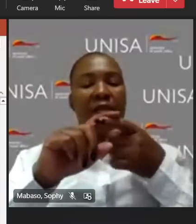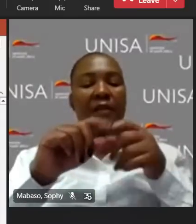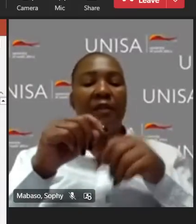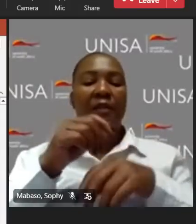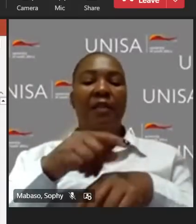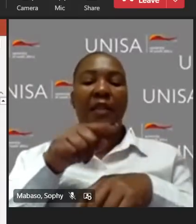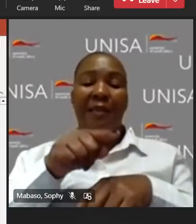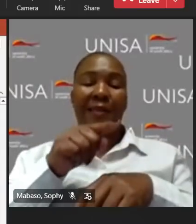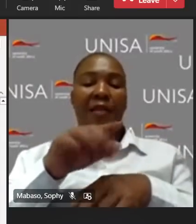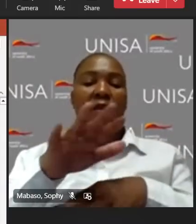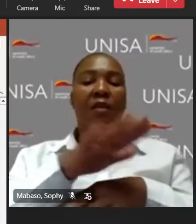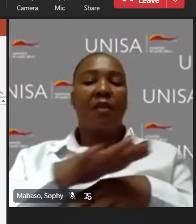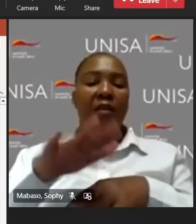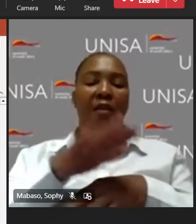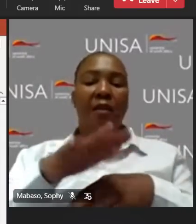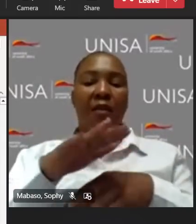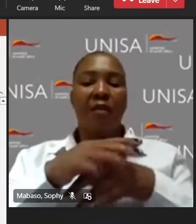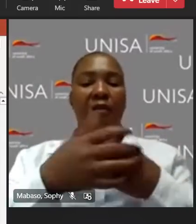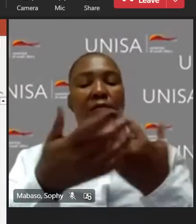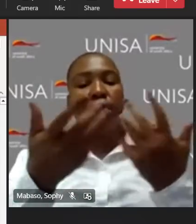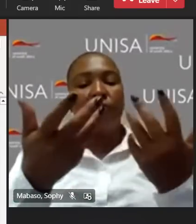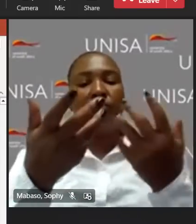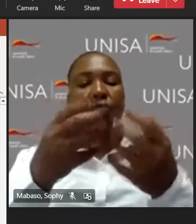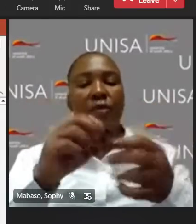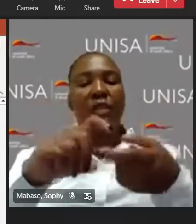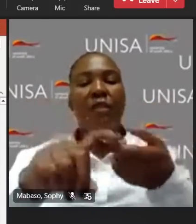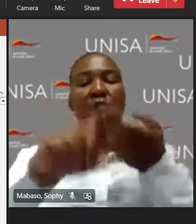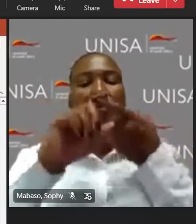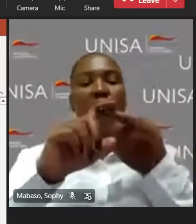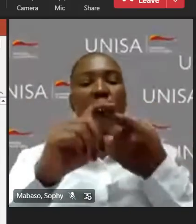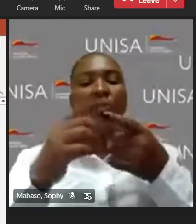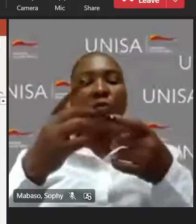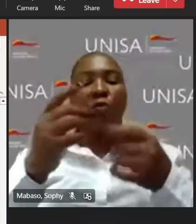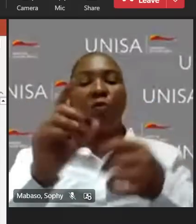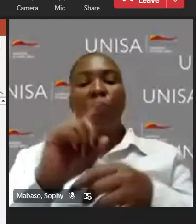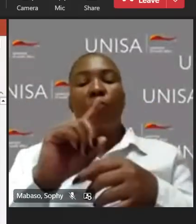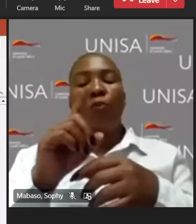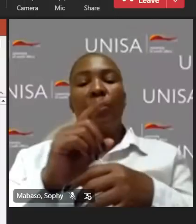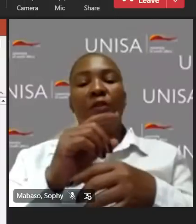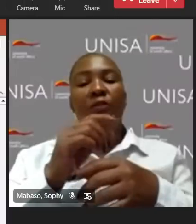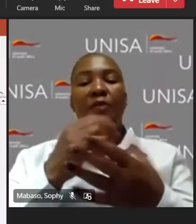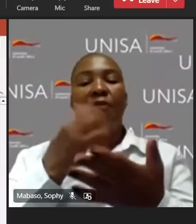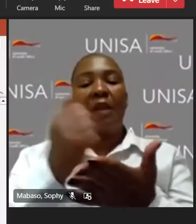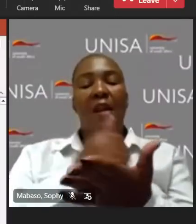basically generated depending on the semester that you registered on,